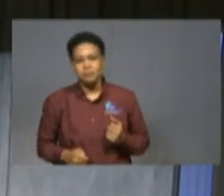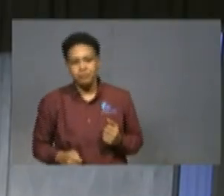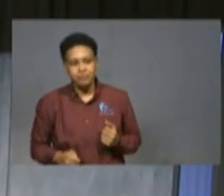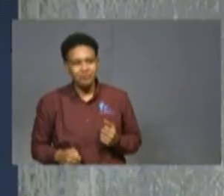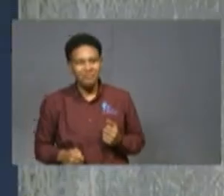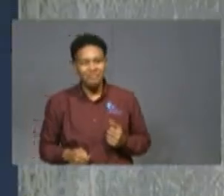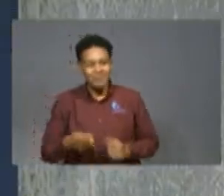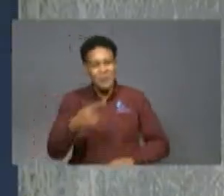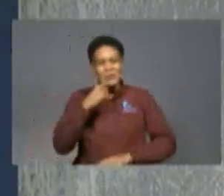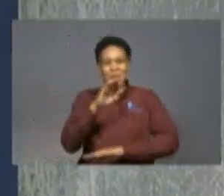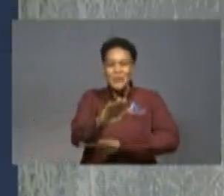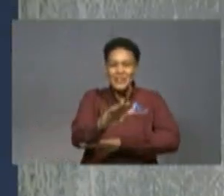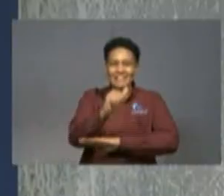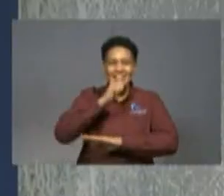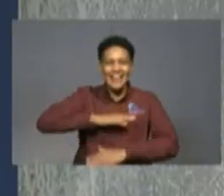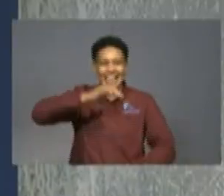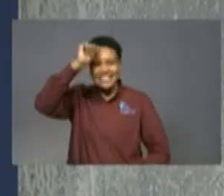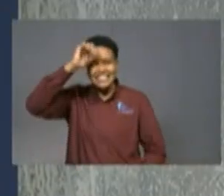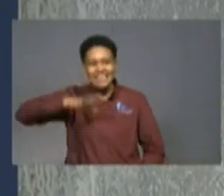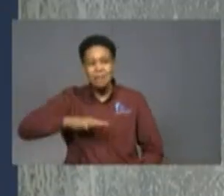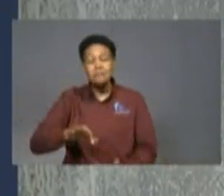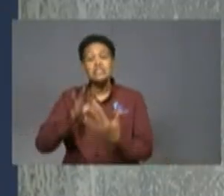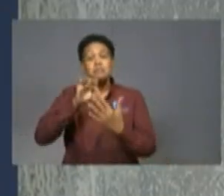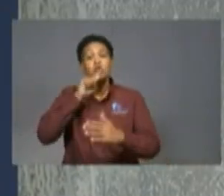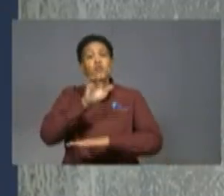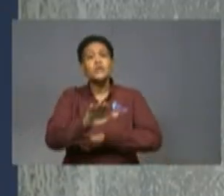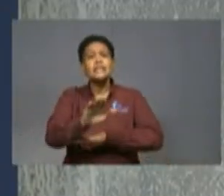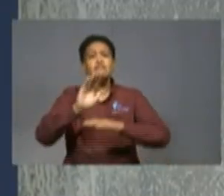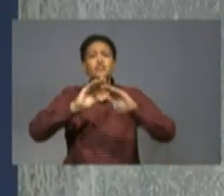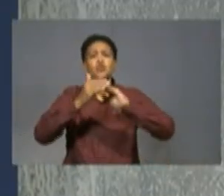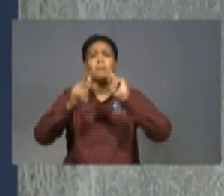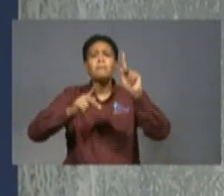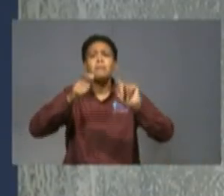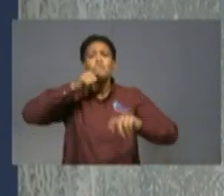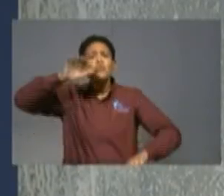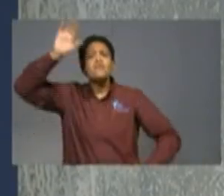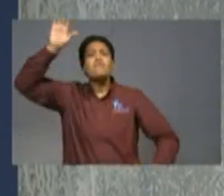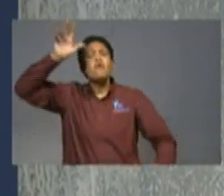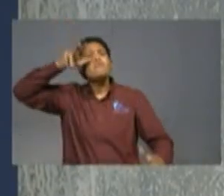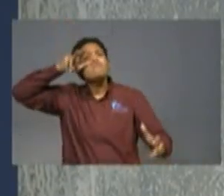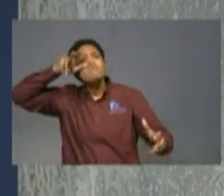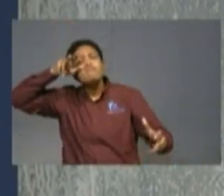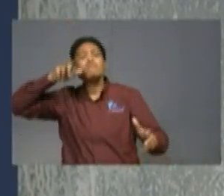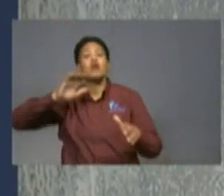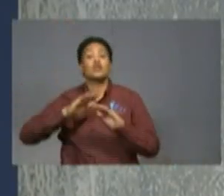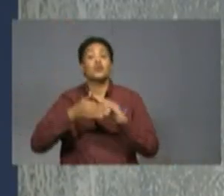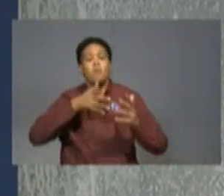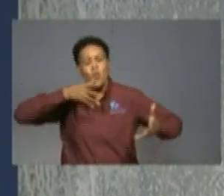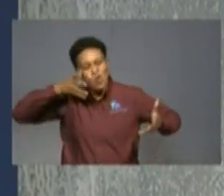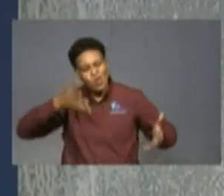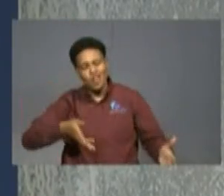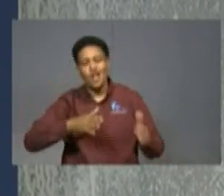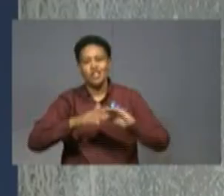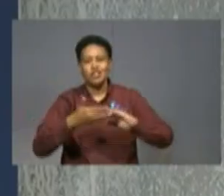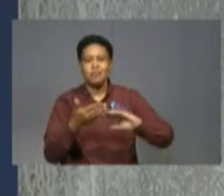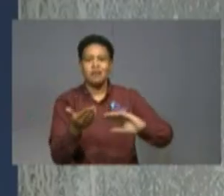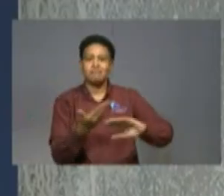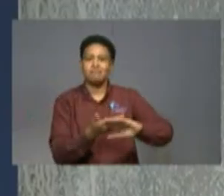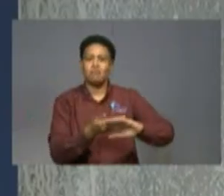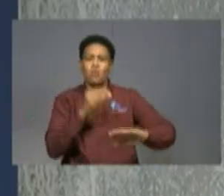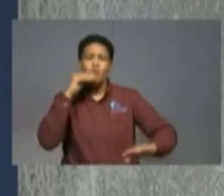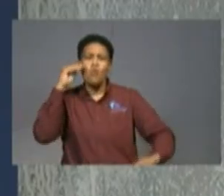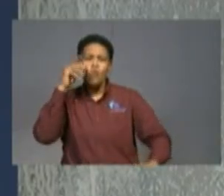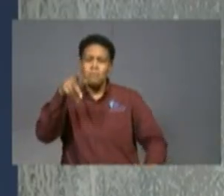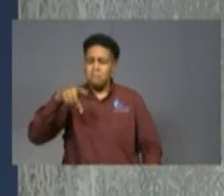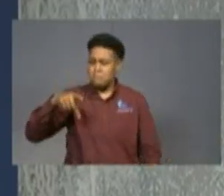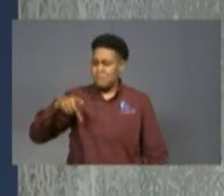Good evening, ladies and gentlemen. A special good evening to Jamaicans in the diaspora and Jamaicans right here at home. The